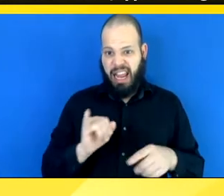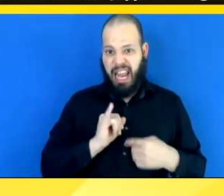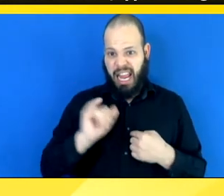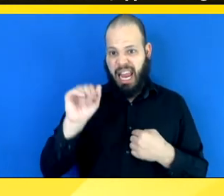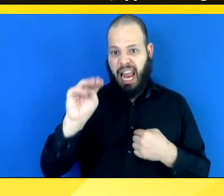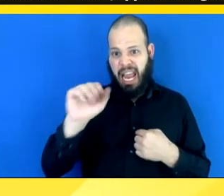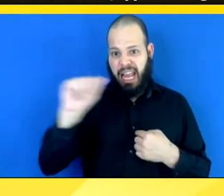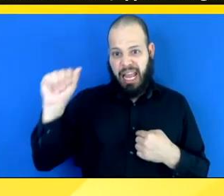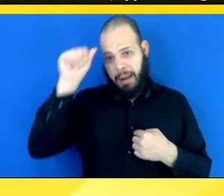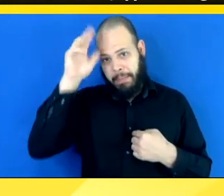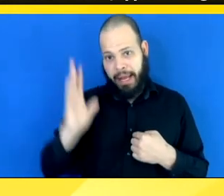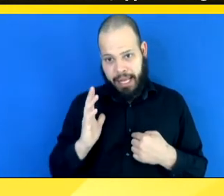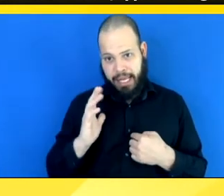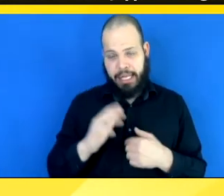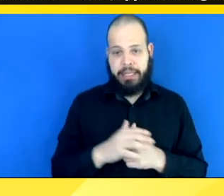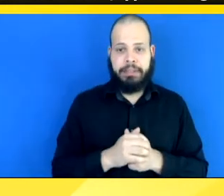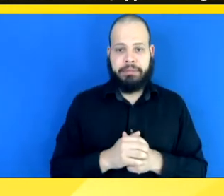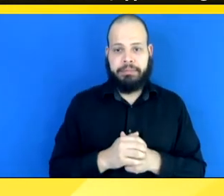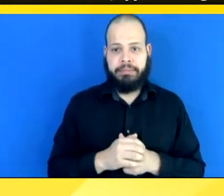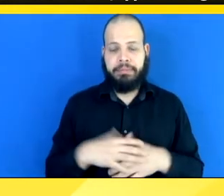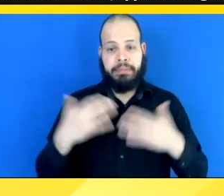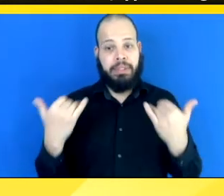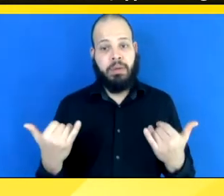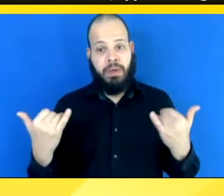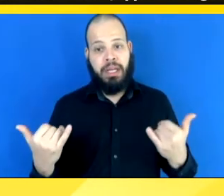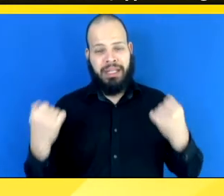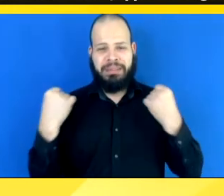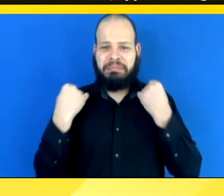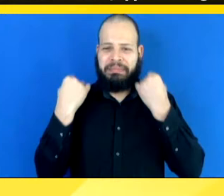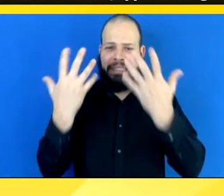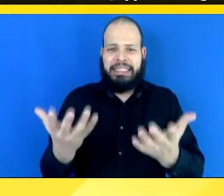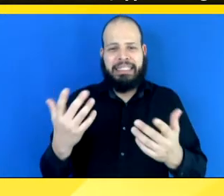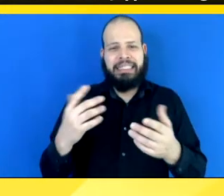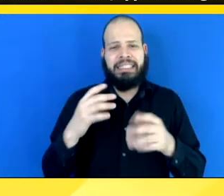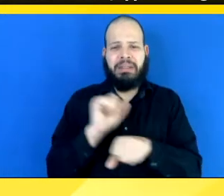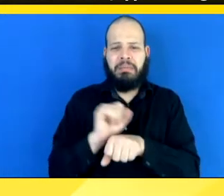people, especially working people of color, who want